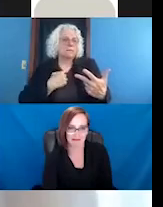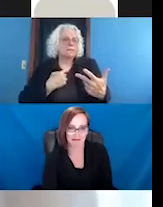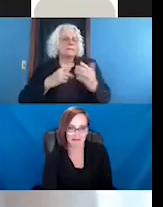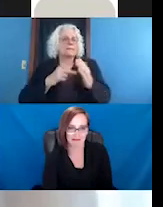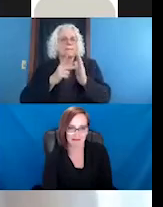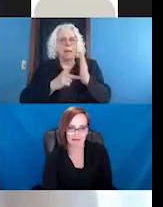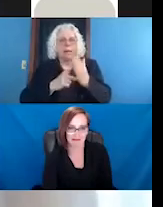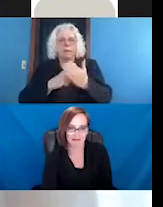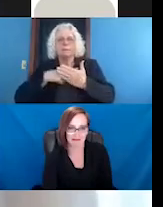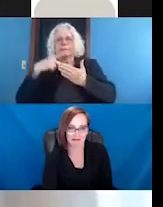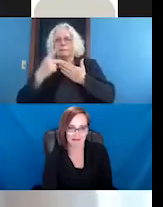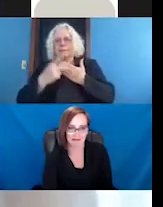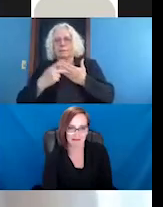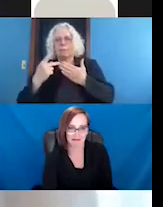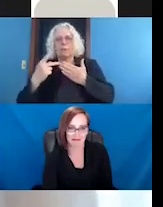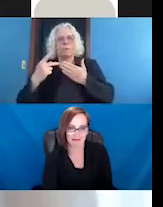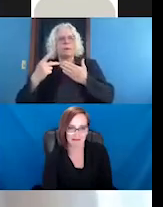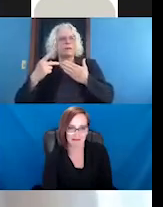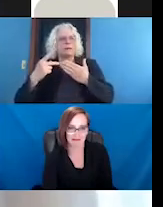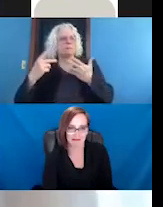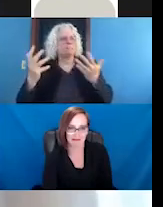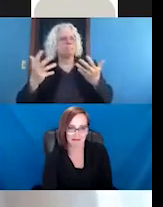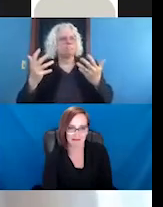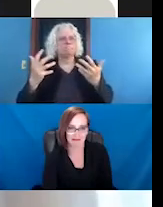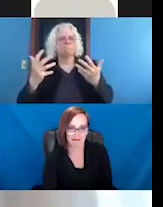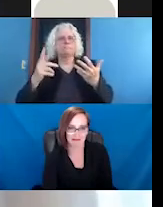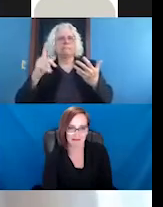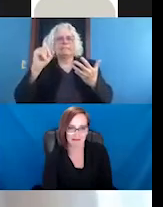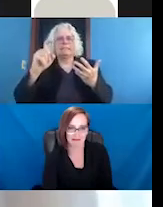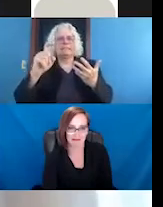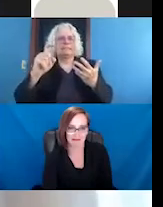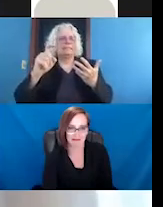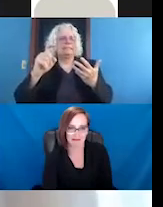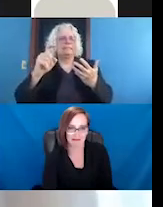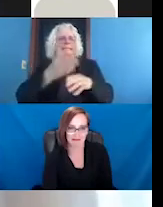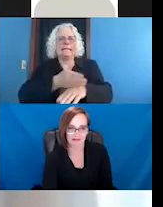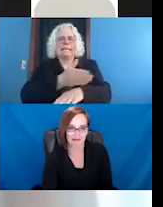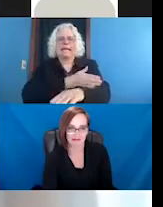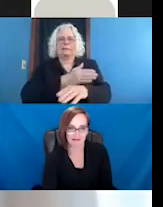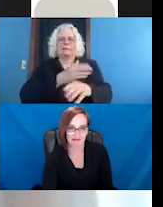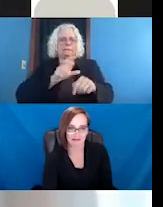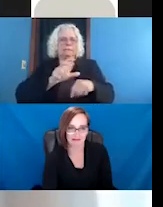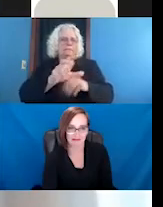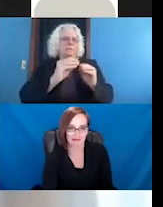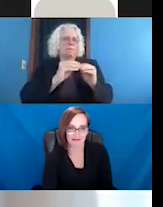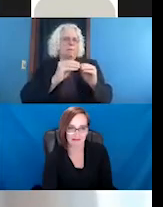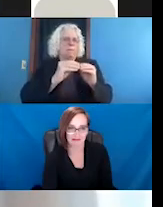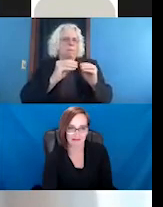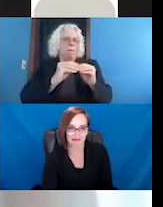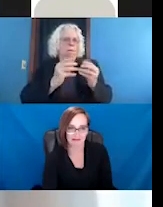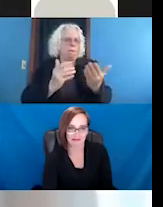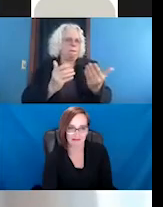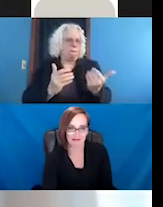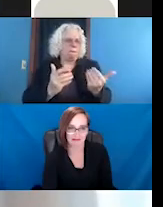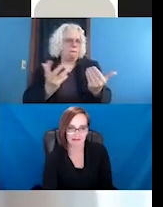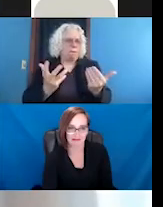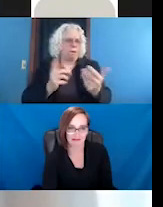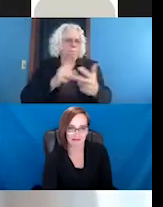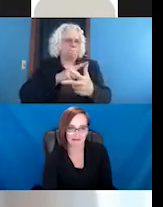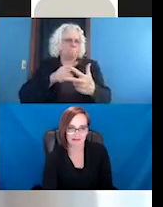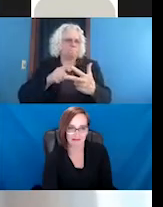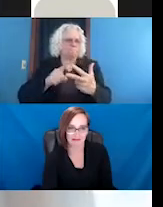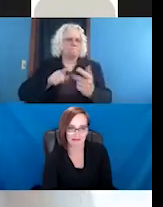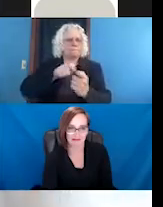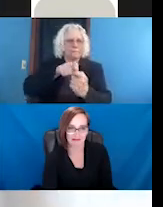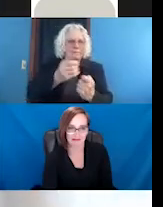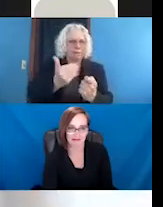programs do you see in your line of work that needs that enhanced investment to be fully utilized? Thanks, Marcus.